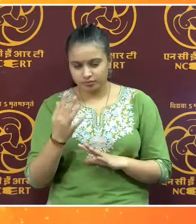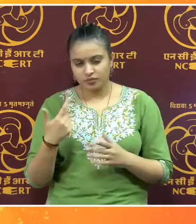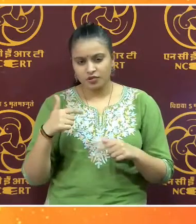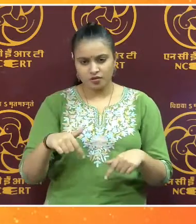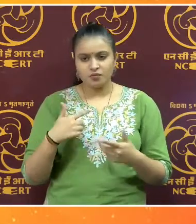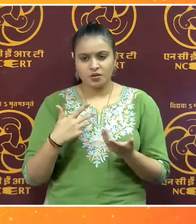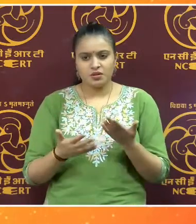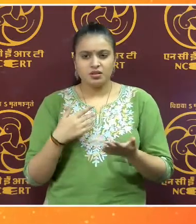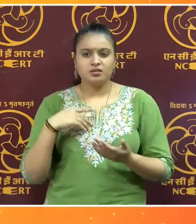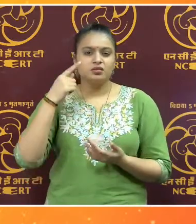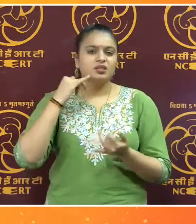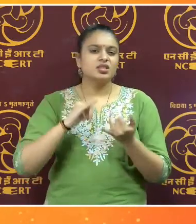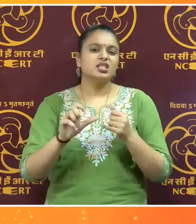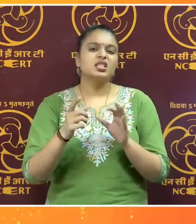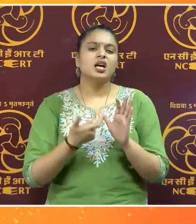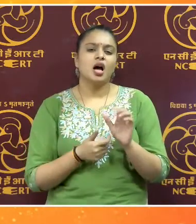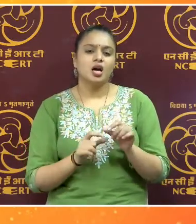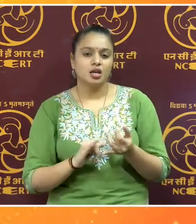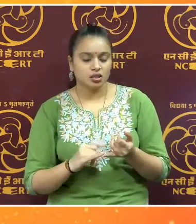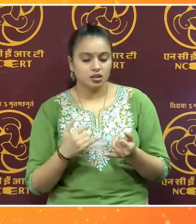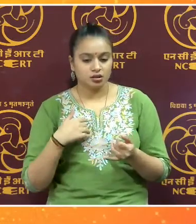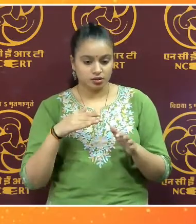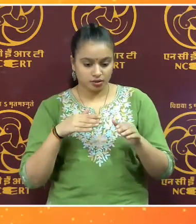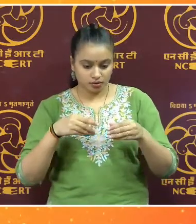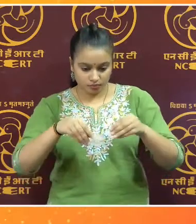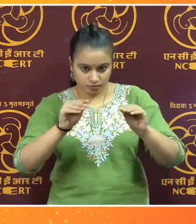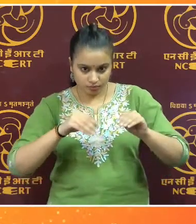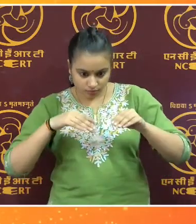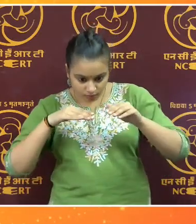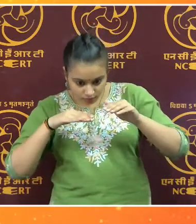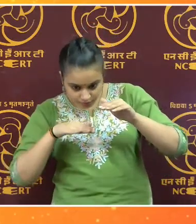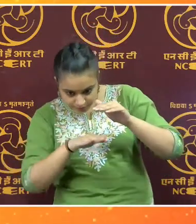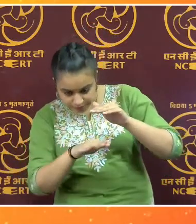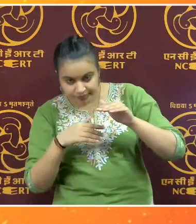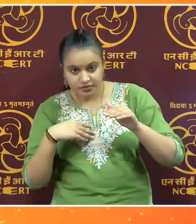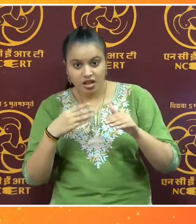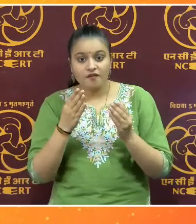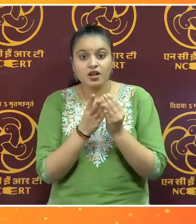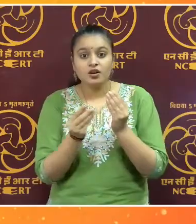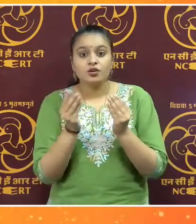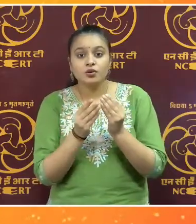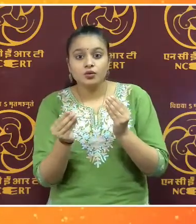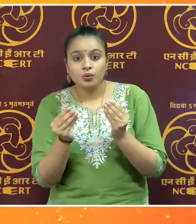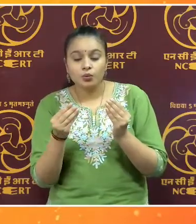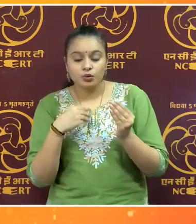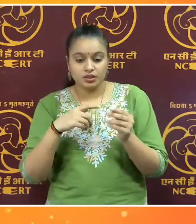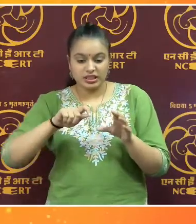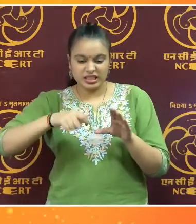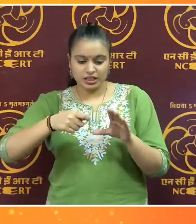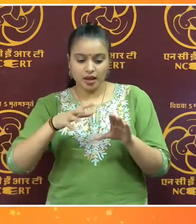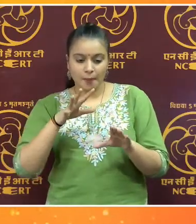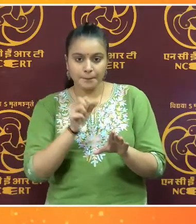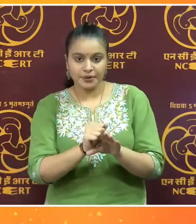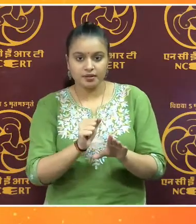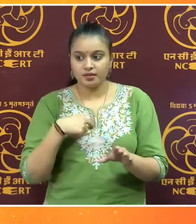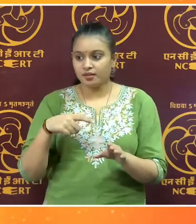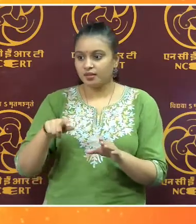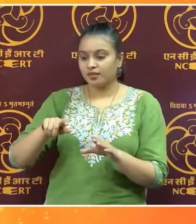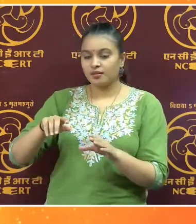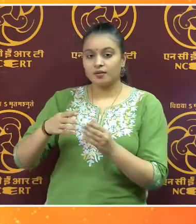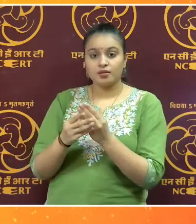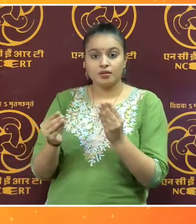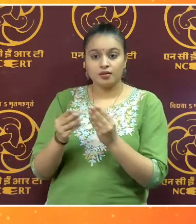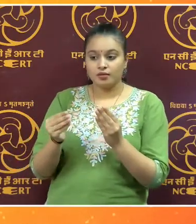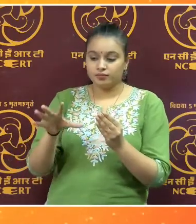mostly scars. Let me slid my hand under the mattress to search for the notes. Oh, here's the key. I found the notes. Let me